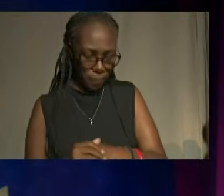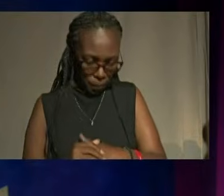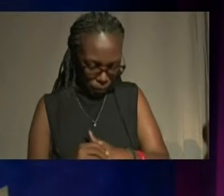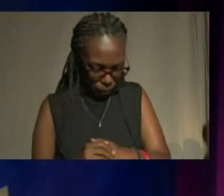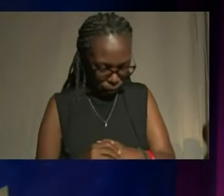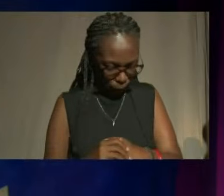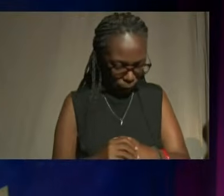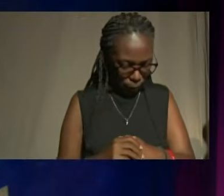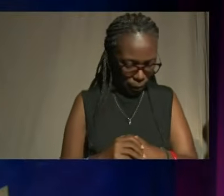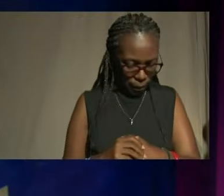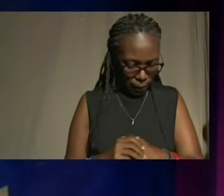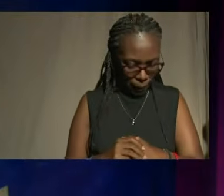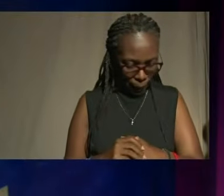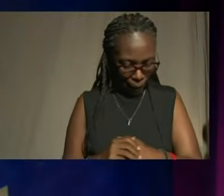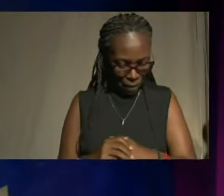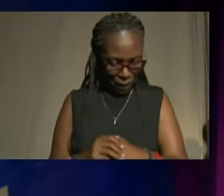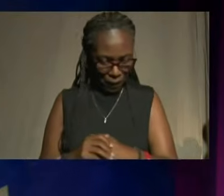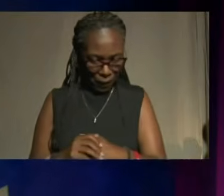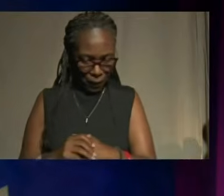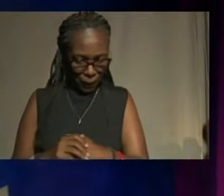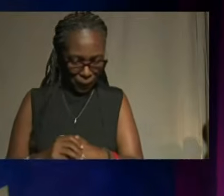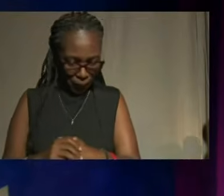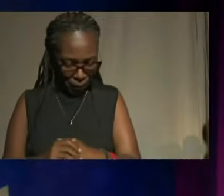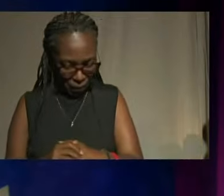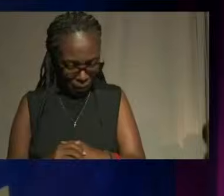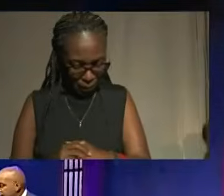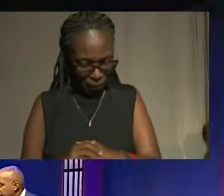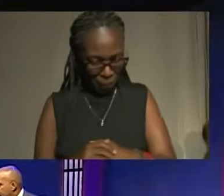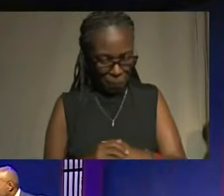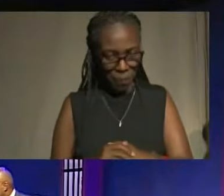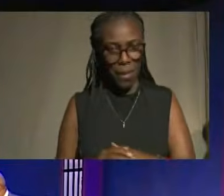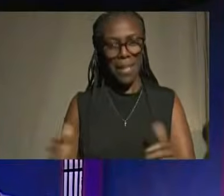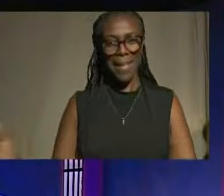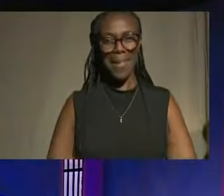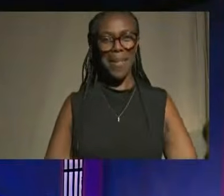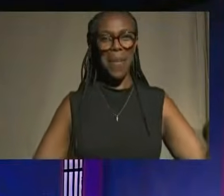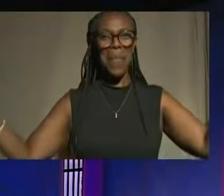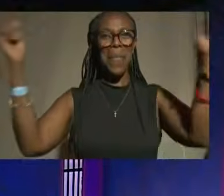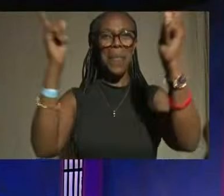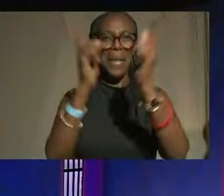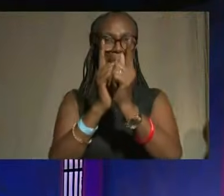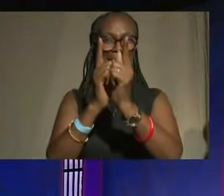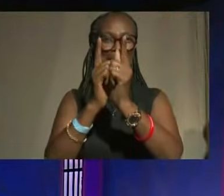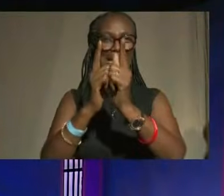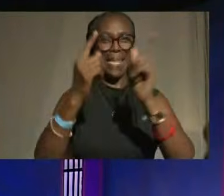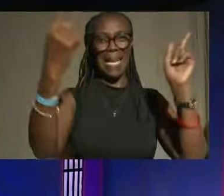Team JLP and Team PNP to meet in the middle and shake hands.